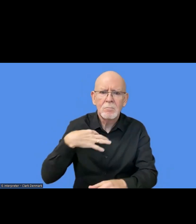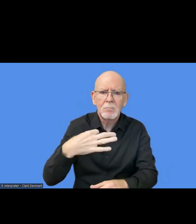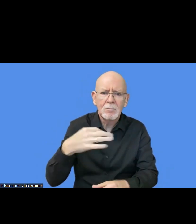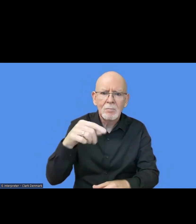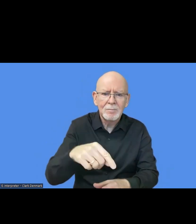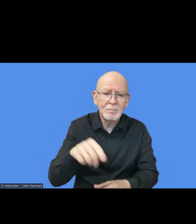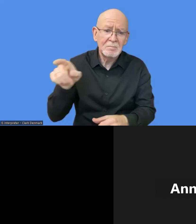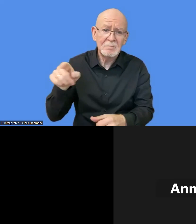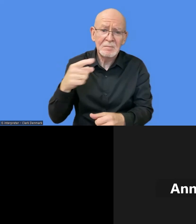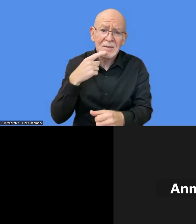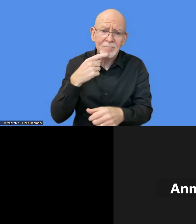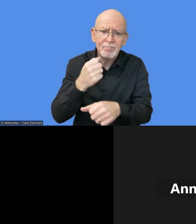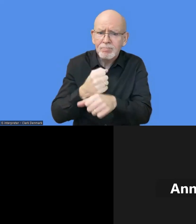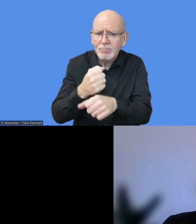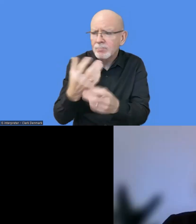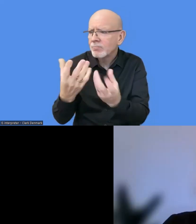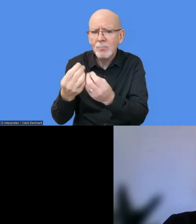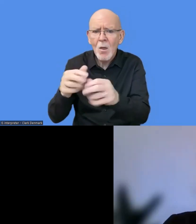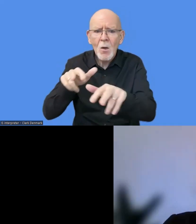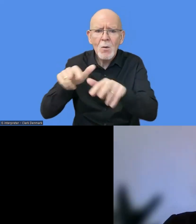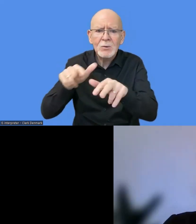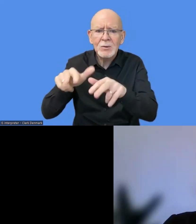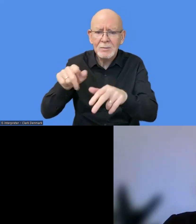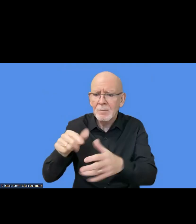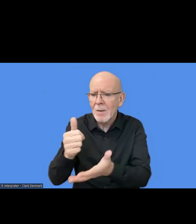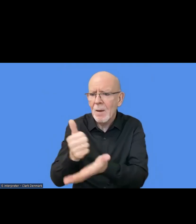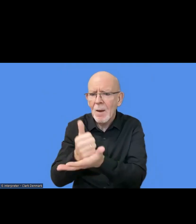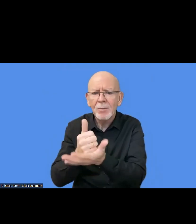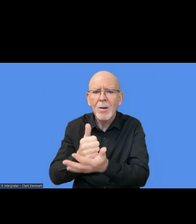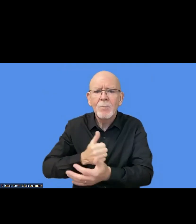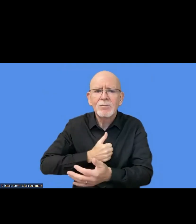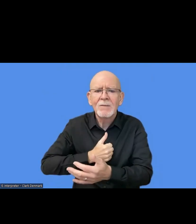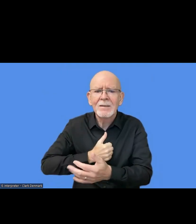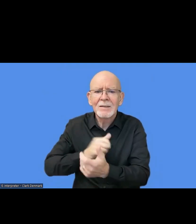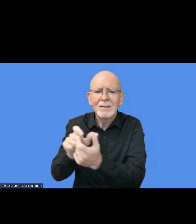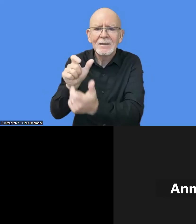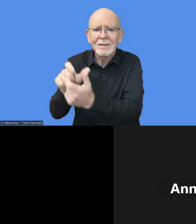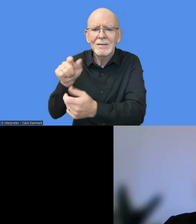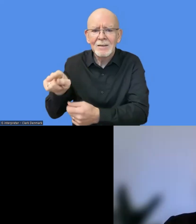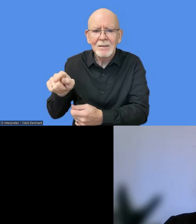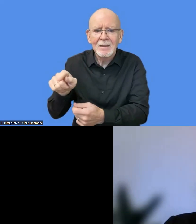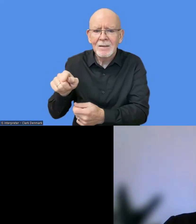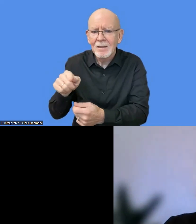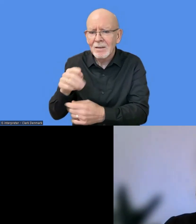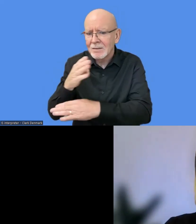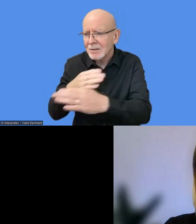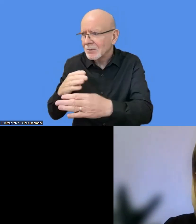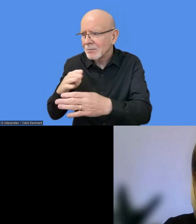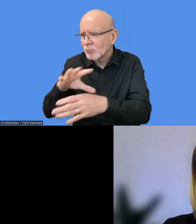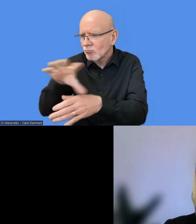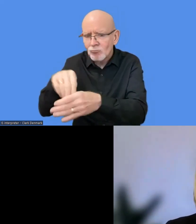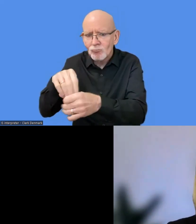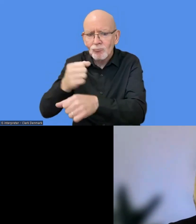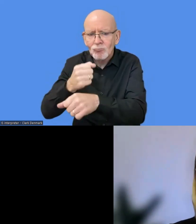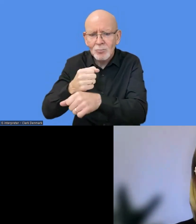company to get an award eventually? So Anna, what can you tell people with